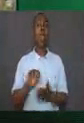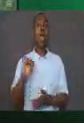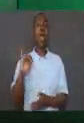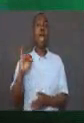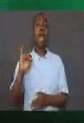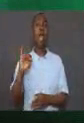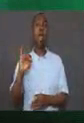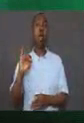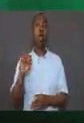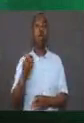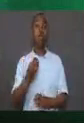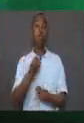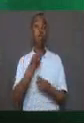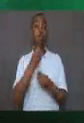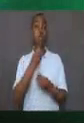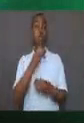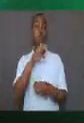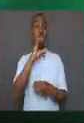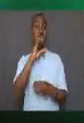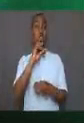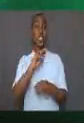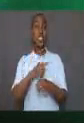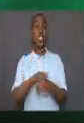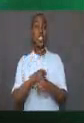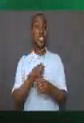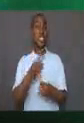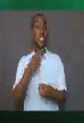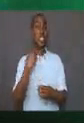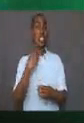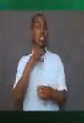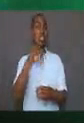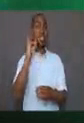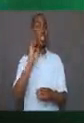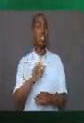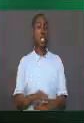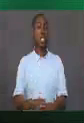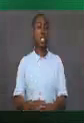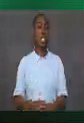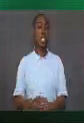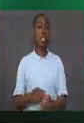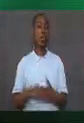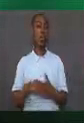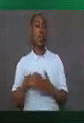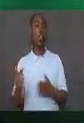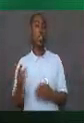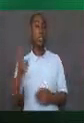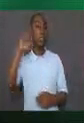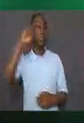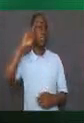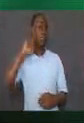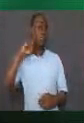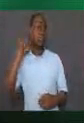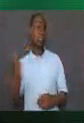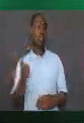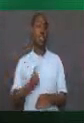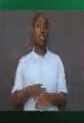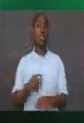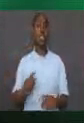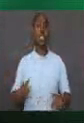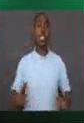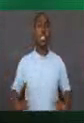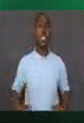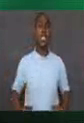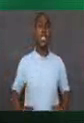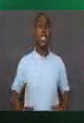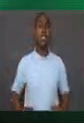eat and drink. We lose them when we sweat. The kidneys remove excess